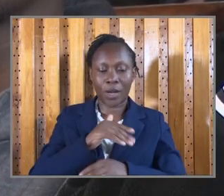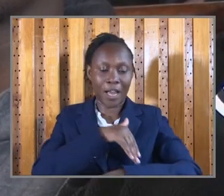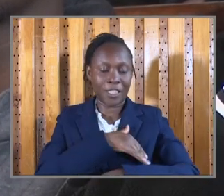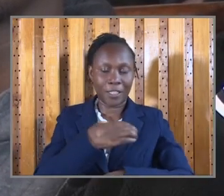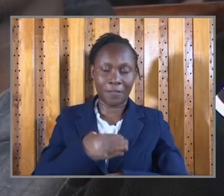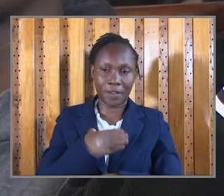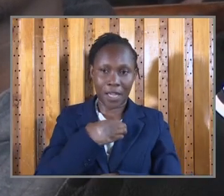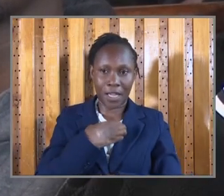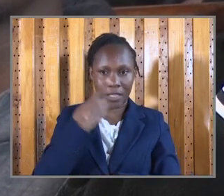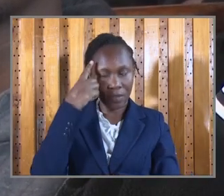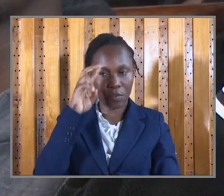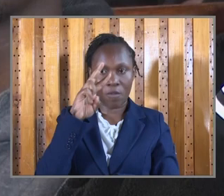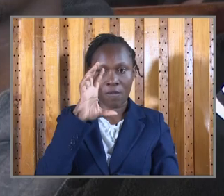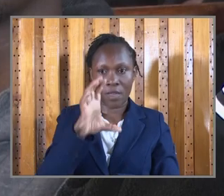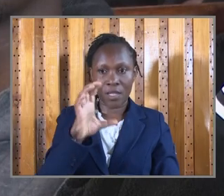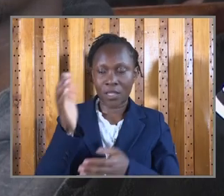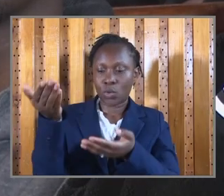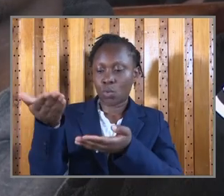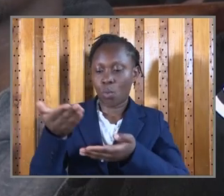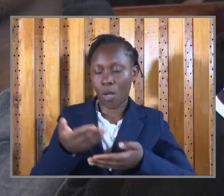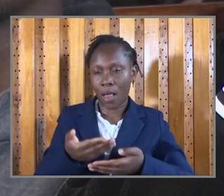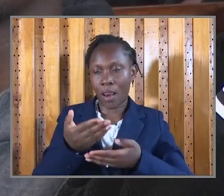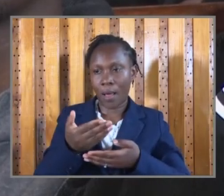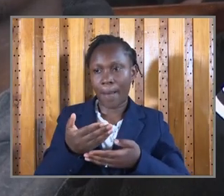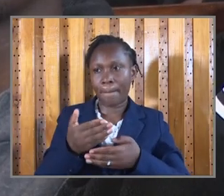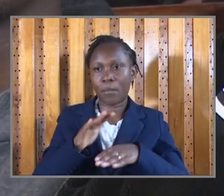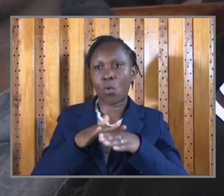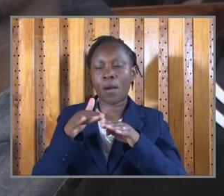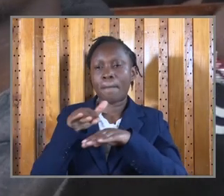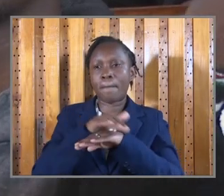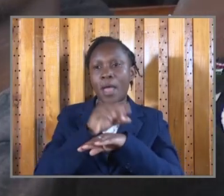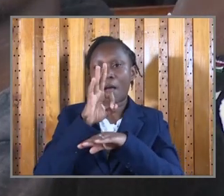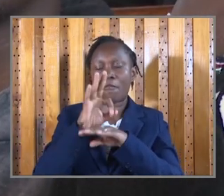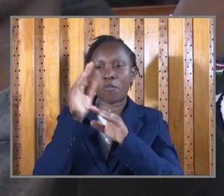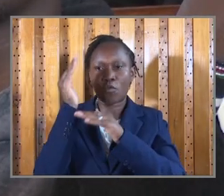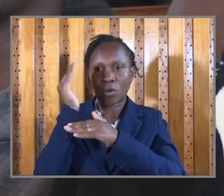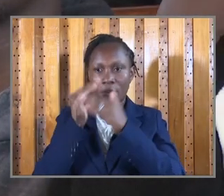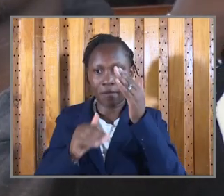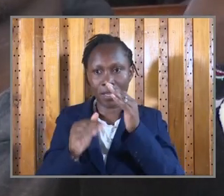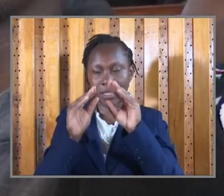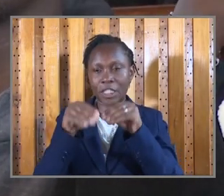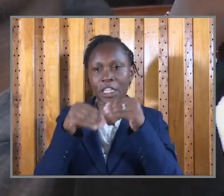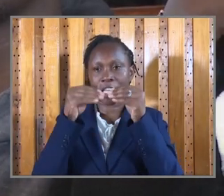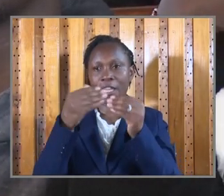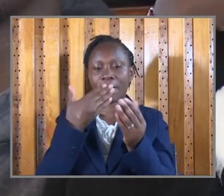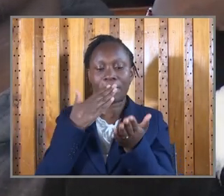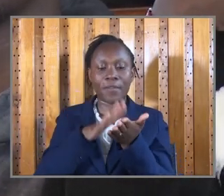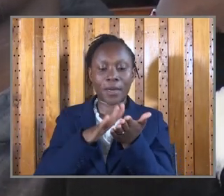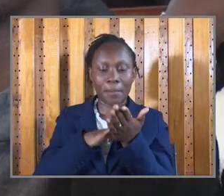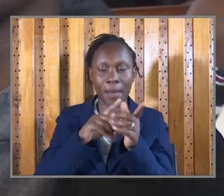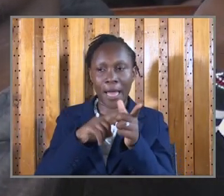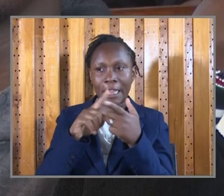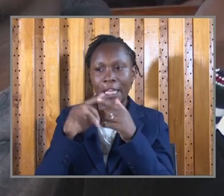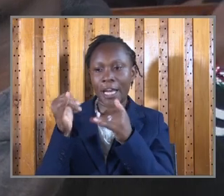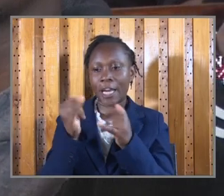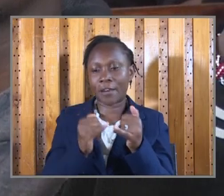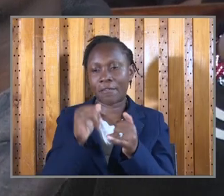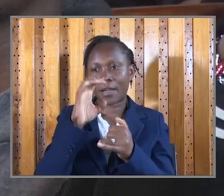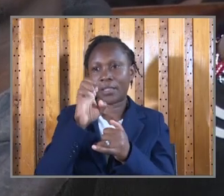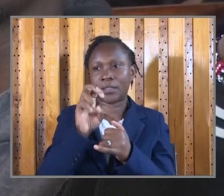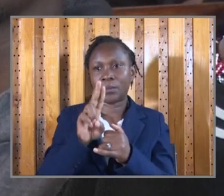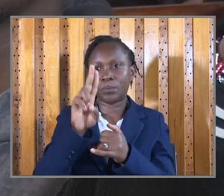can give the warm welcome on behalf of the university, give us his remarks, and then invite the EU Commissioner for